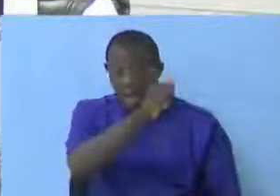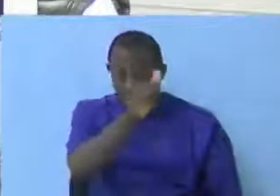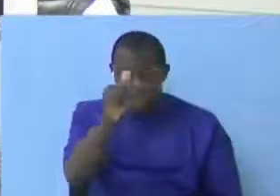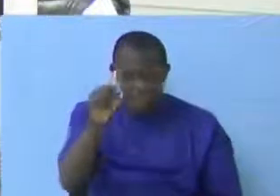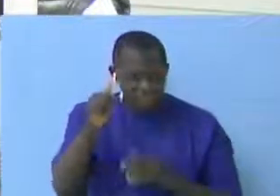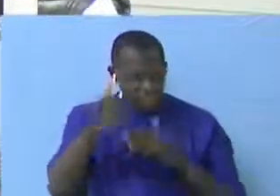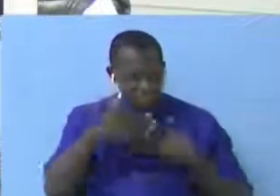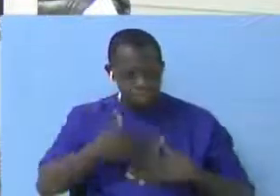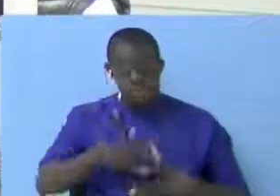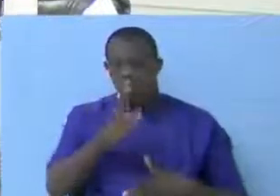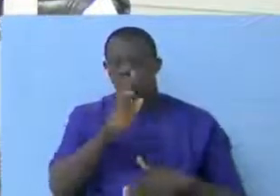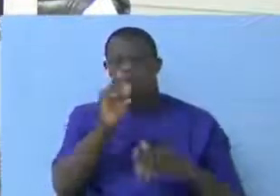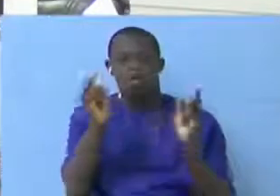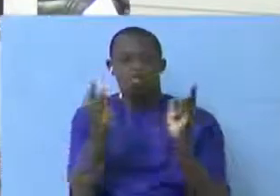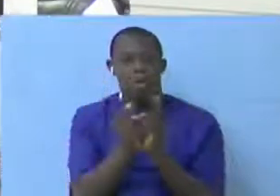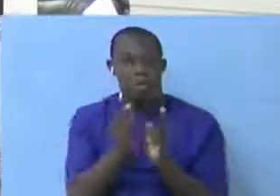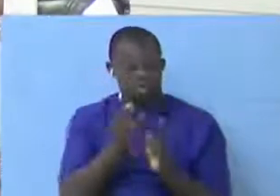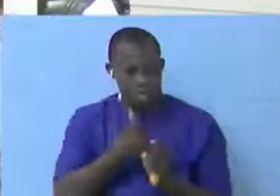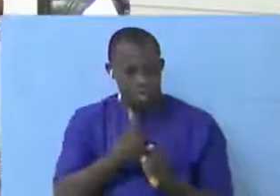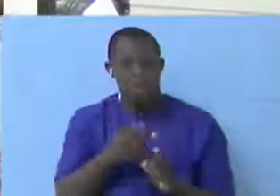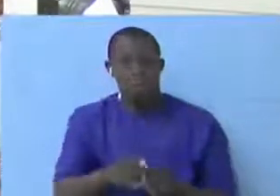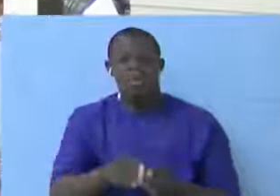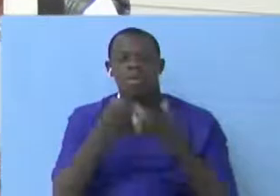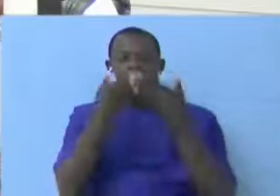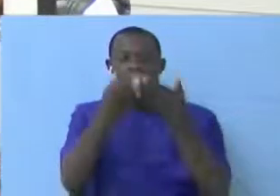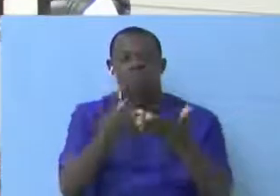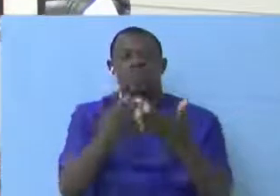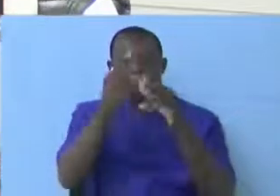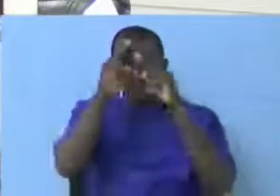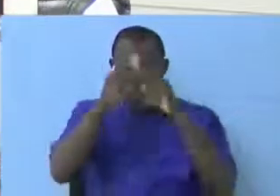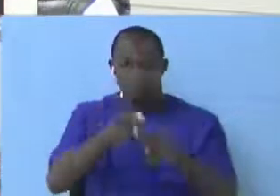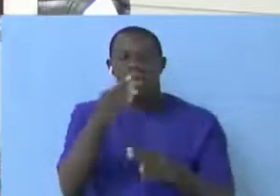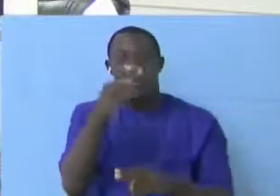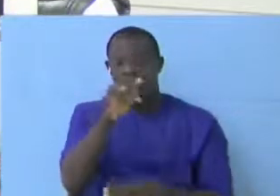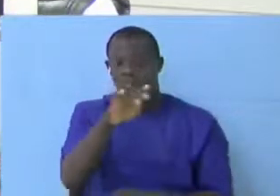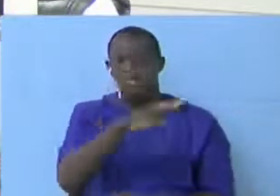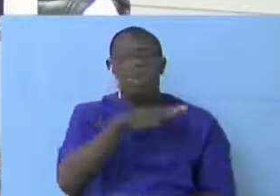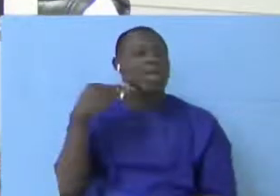they deserve. I give them food. Even if you have killed, I give you food.